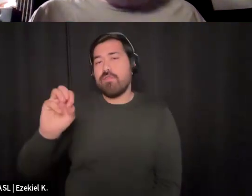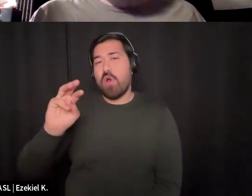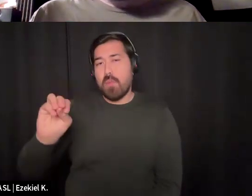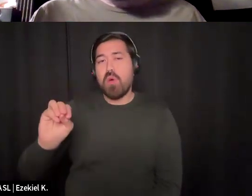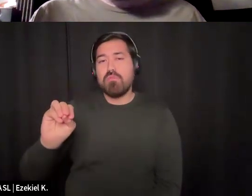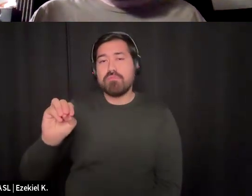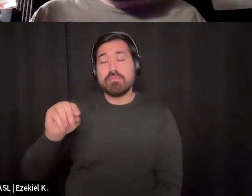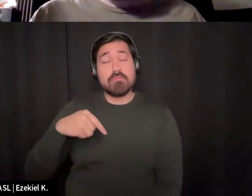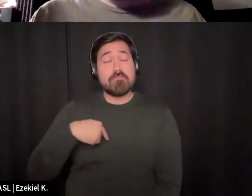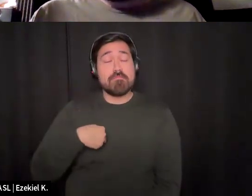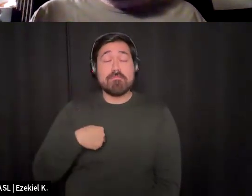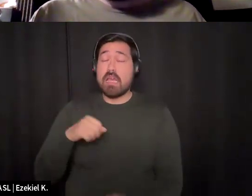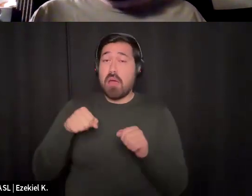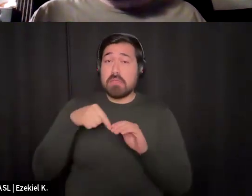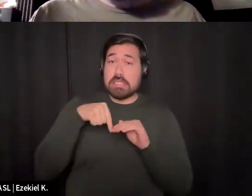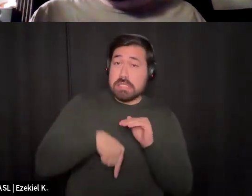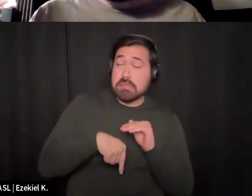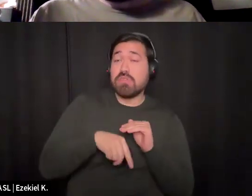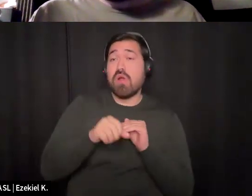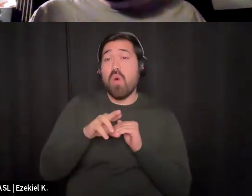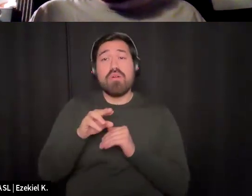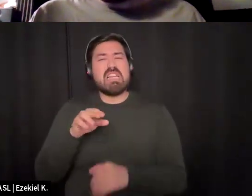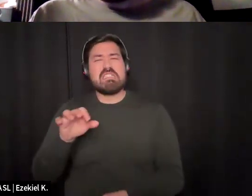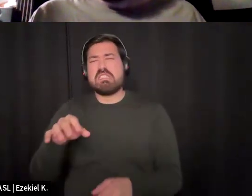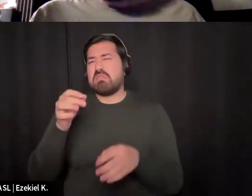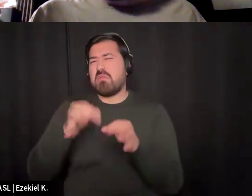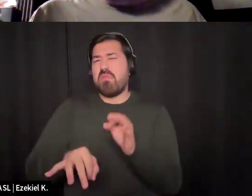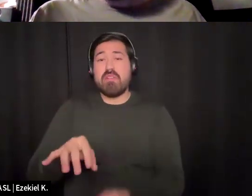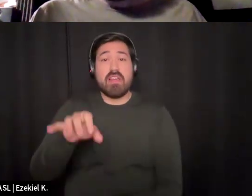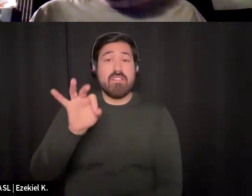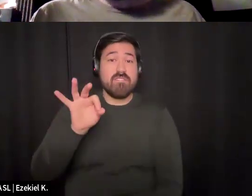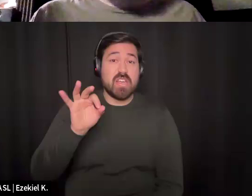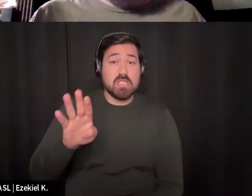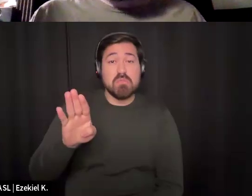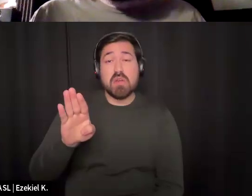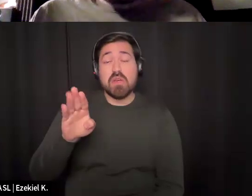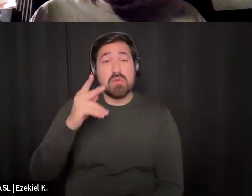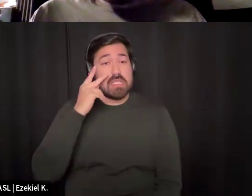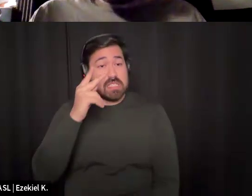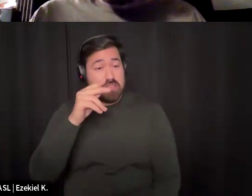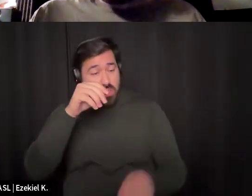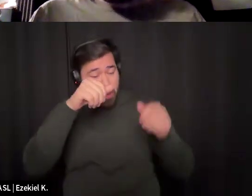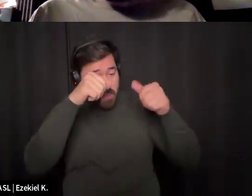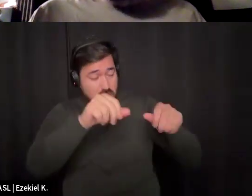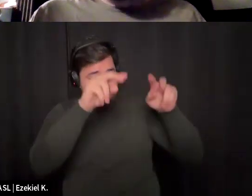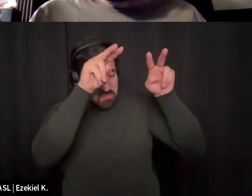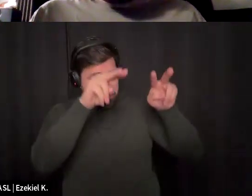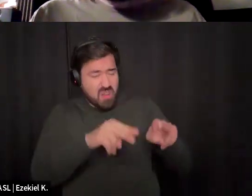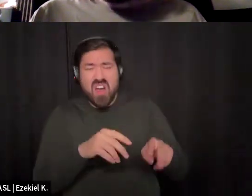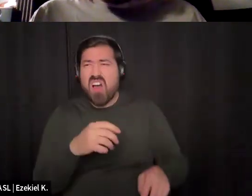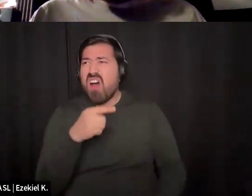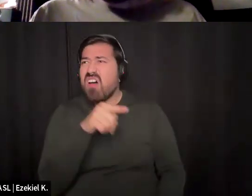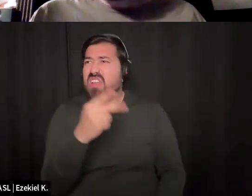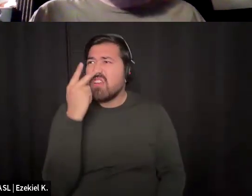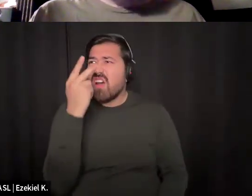mean, eBird in some ways can be almost like Facebook. We're just scrolling through people's eBird list going, oh my gosh, they saw